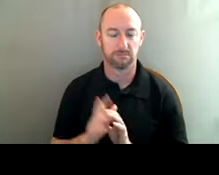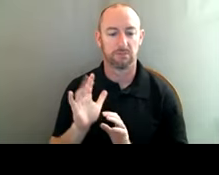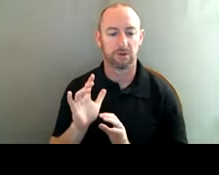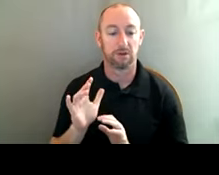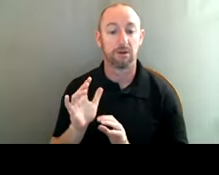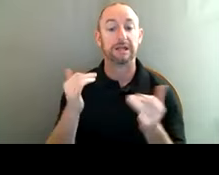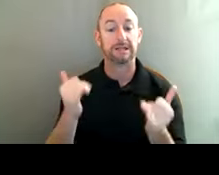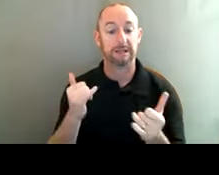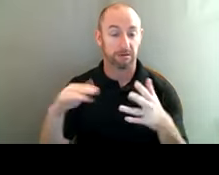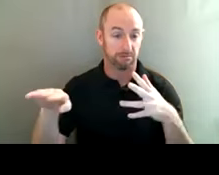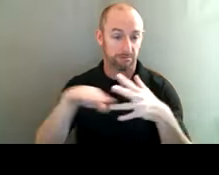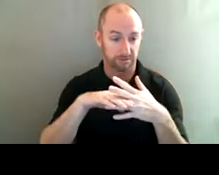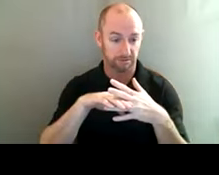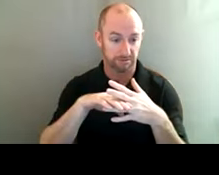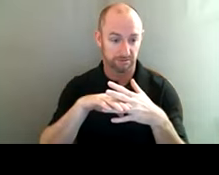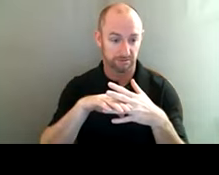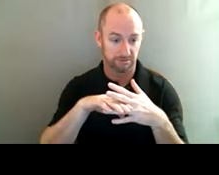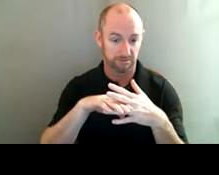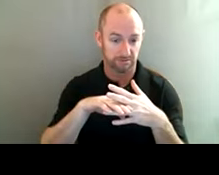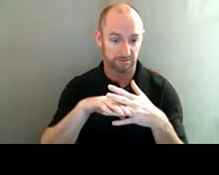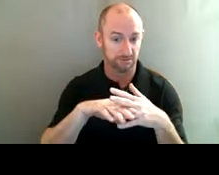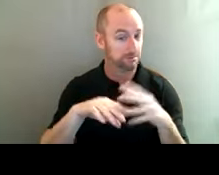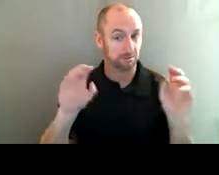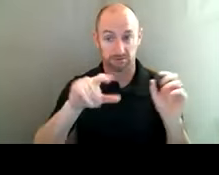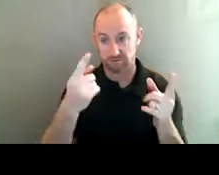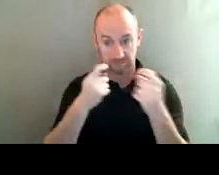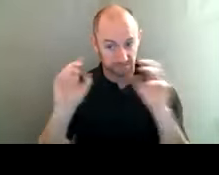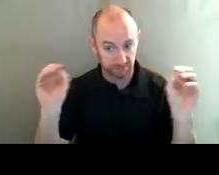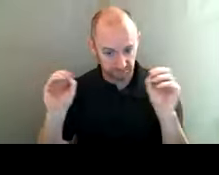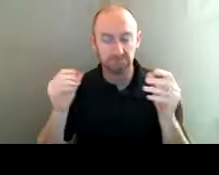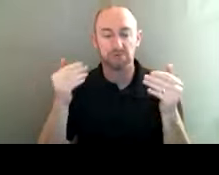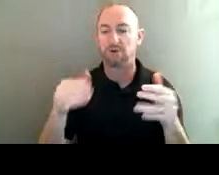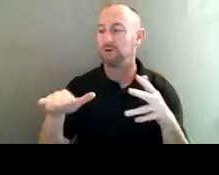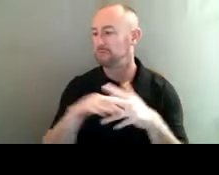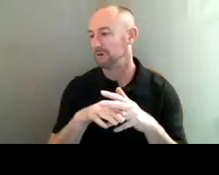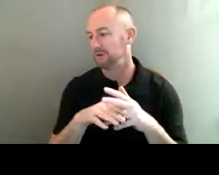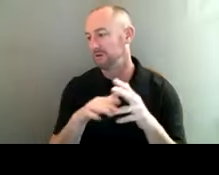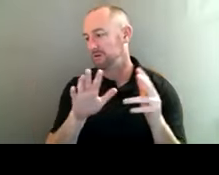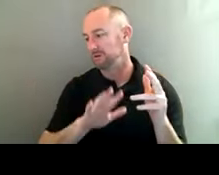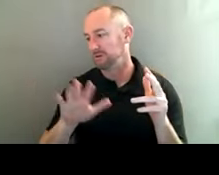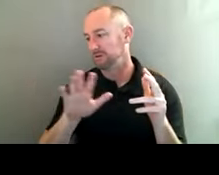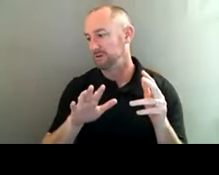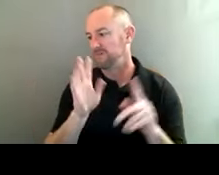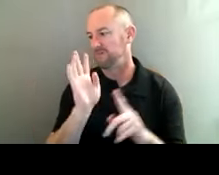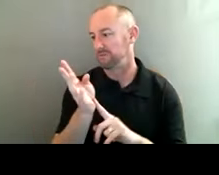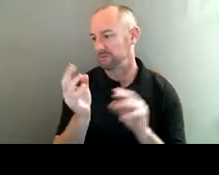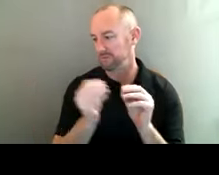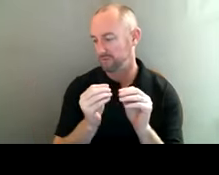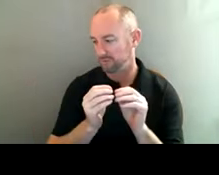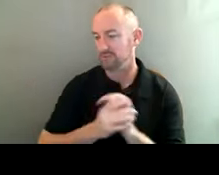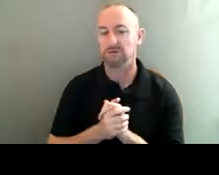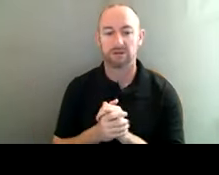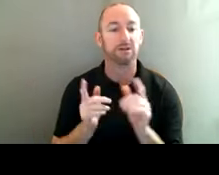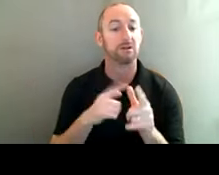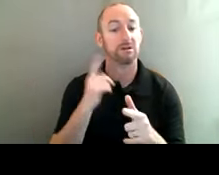well, we're in a break now. If there's no other questions, we'll take a break for about 4 more minutes, and